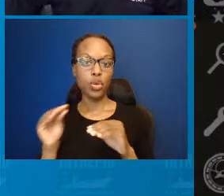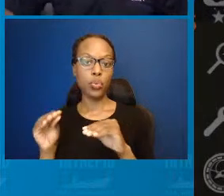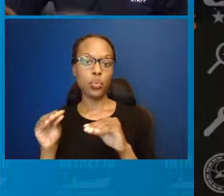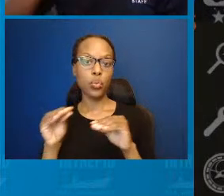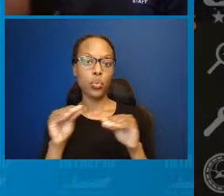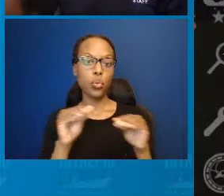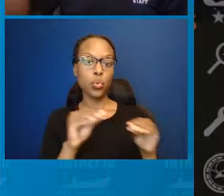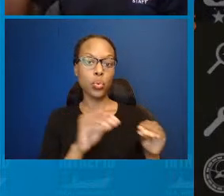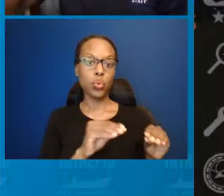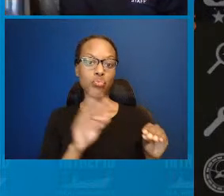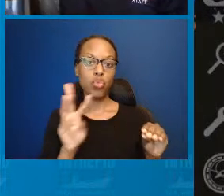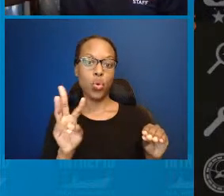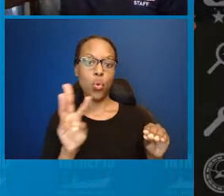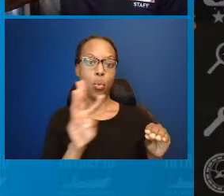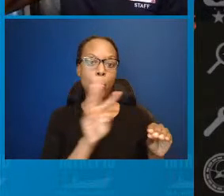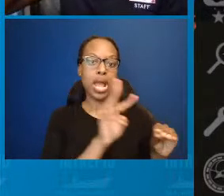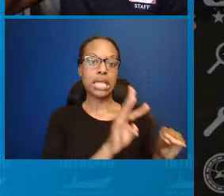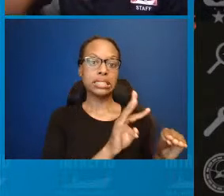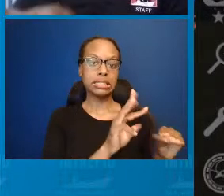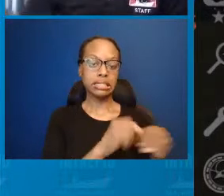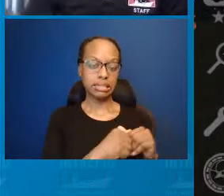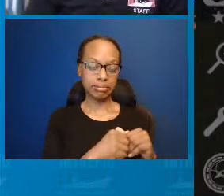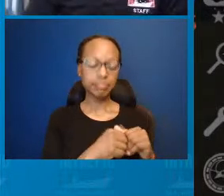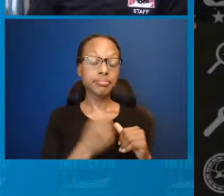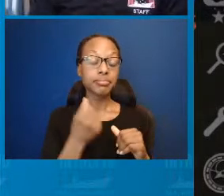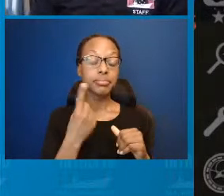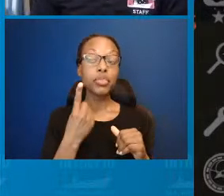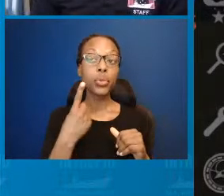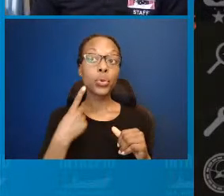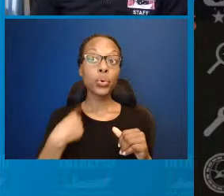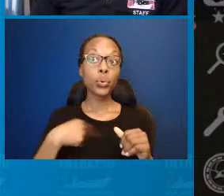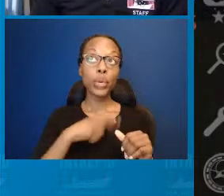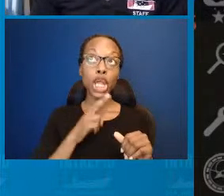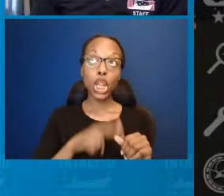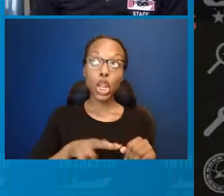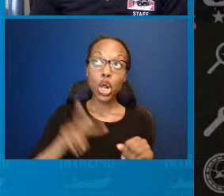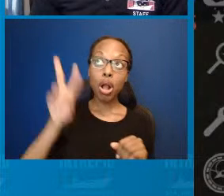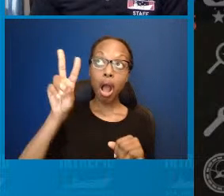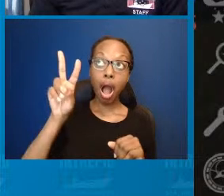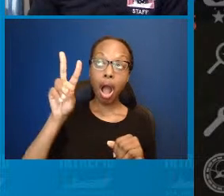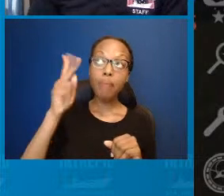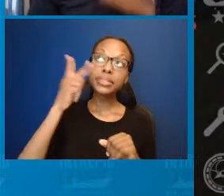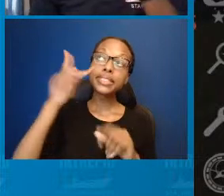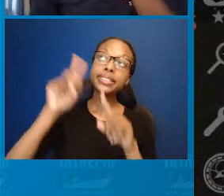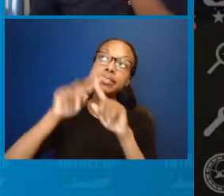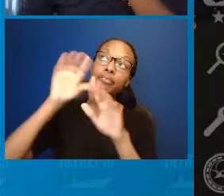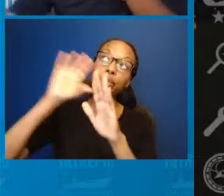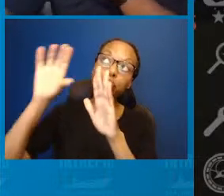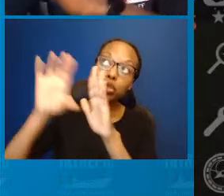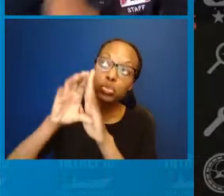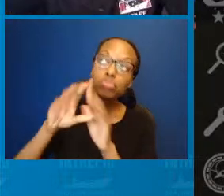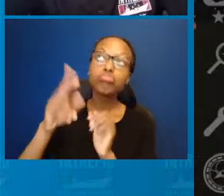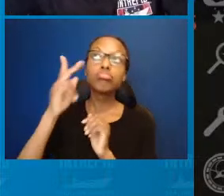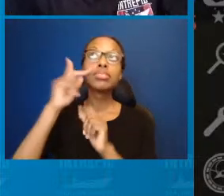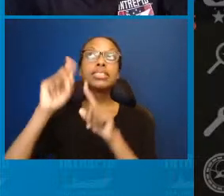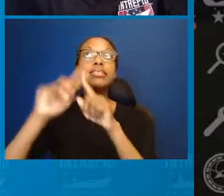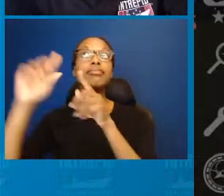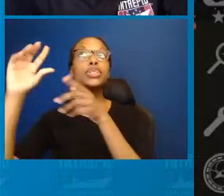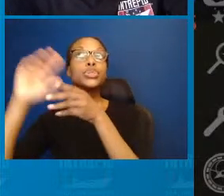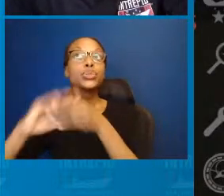how not only do we see different stories when we look up, sometimes we see different constellations, because these are not the